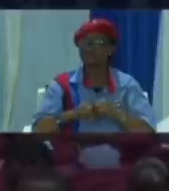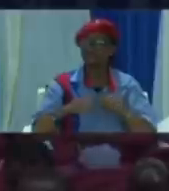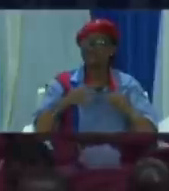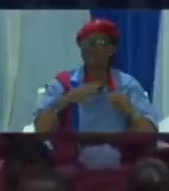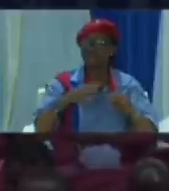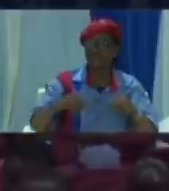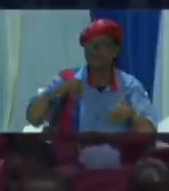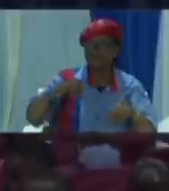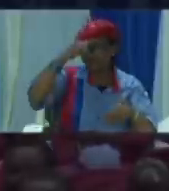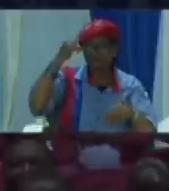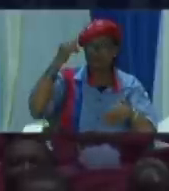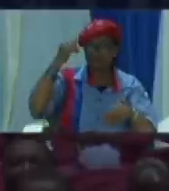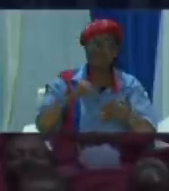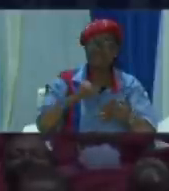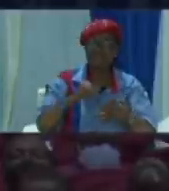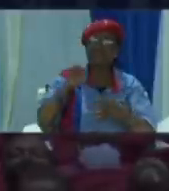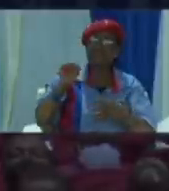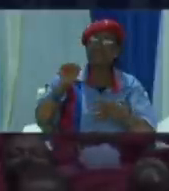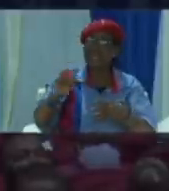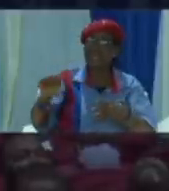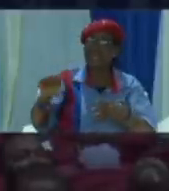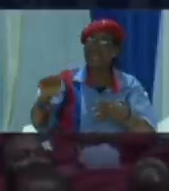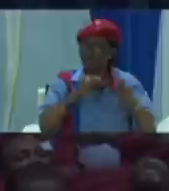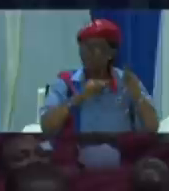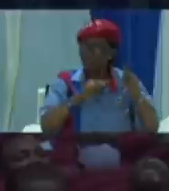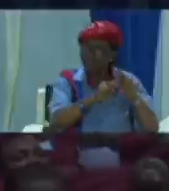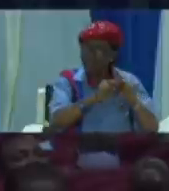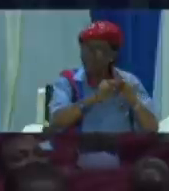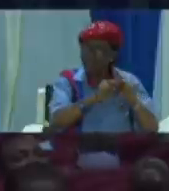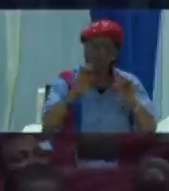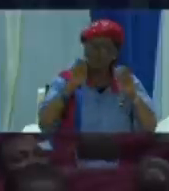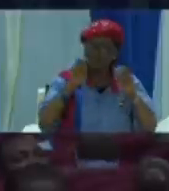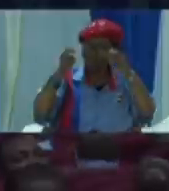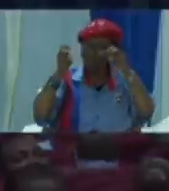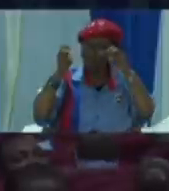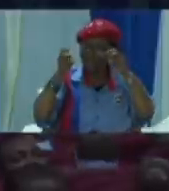it's a prophetic topic,